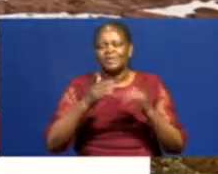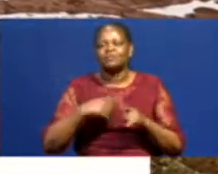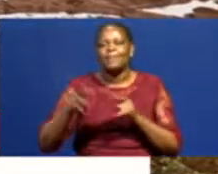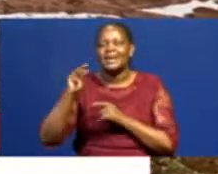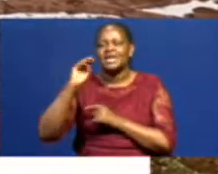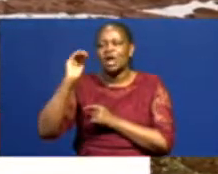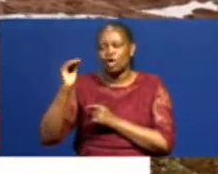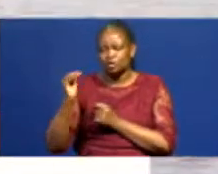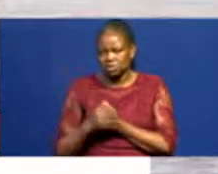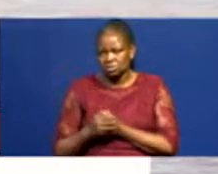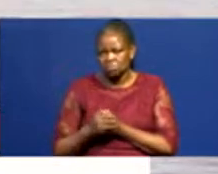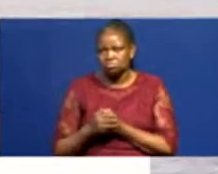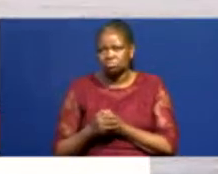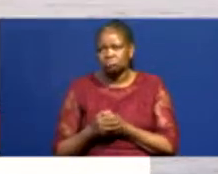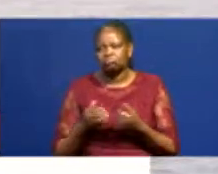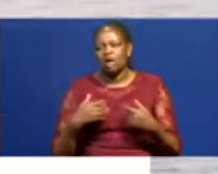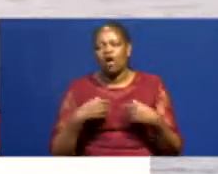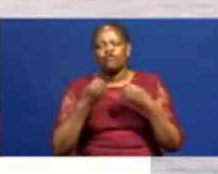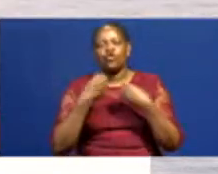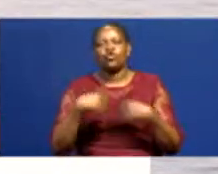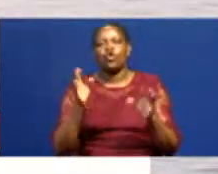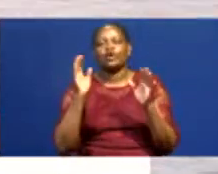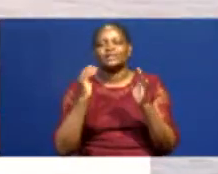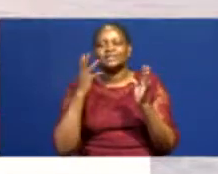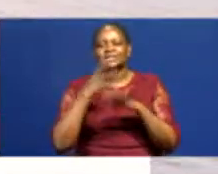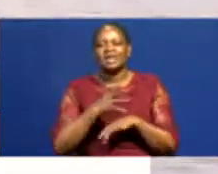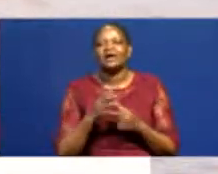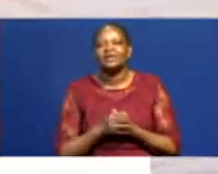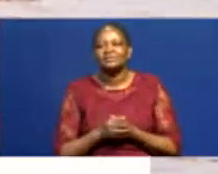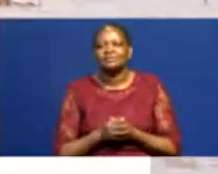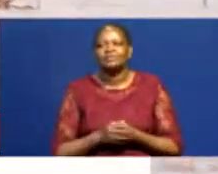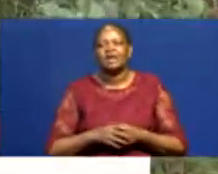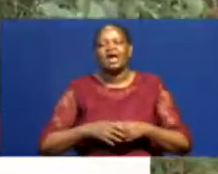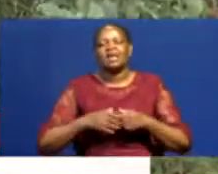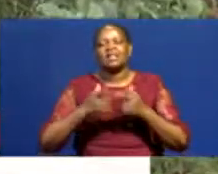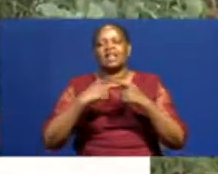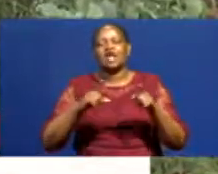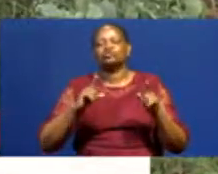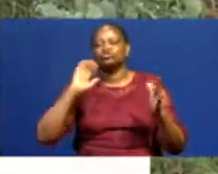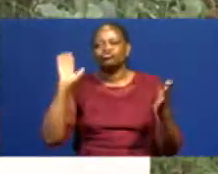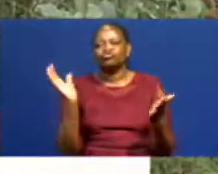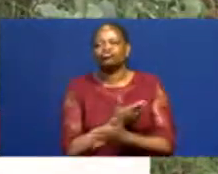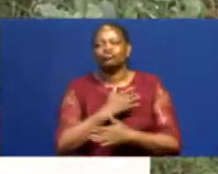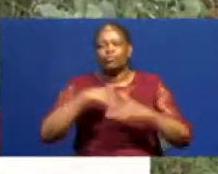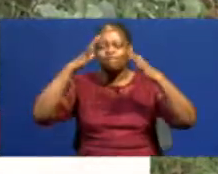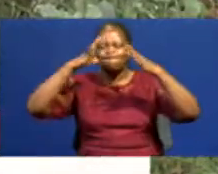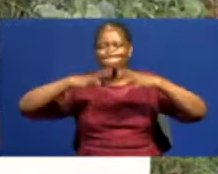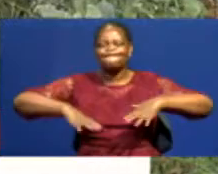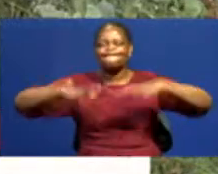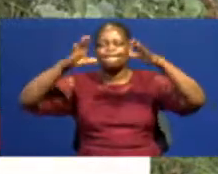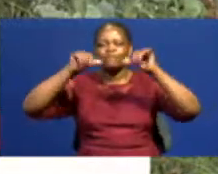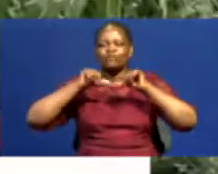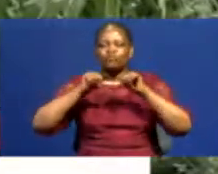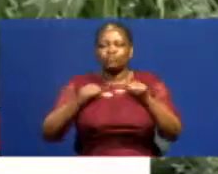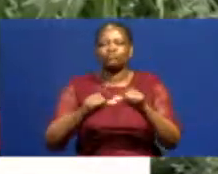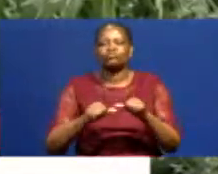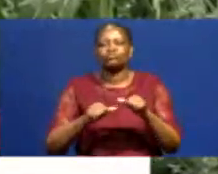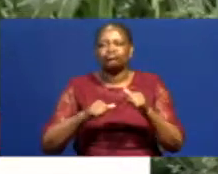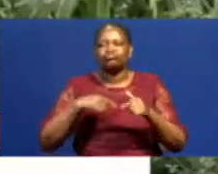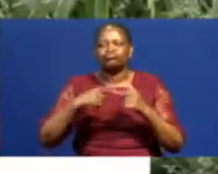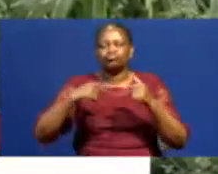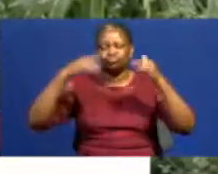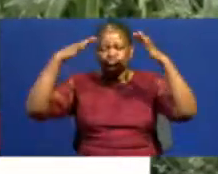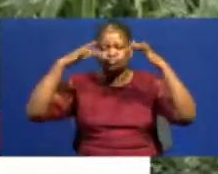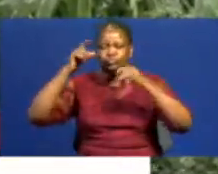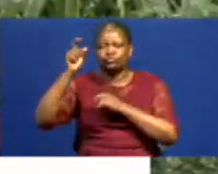County are grappling with substantial losses after their farms were swept away by floods caused by continuous rainfall in the region.